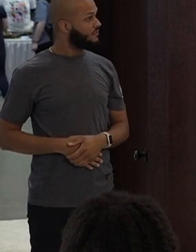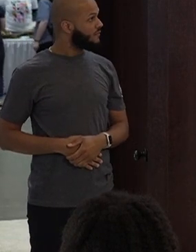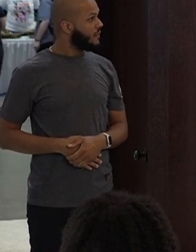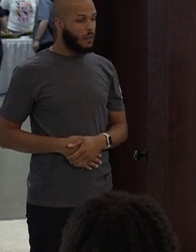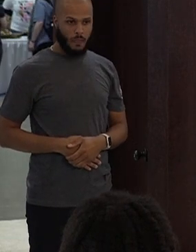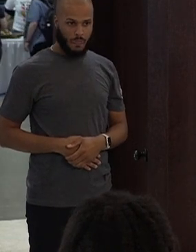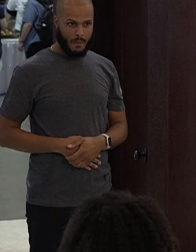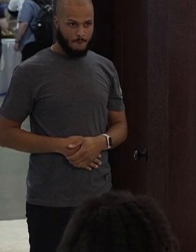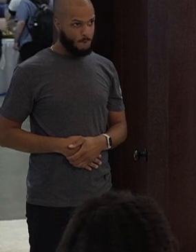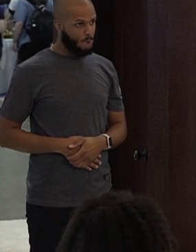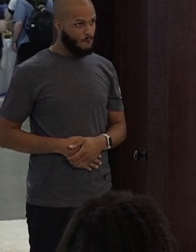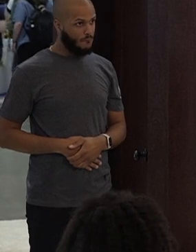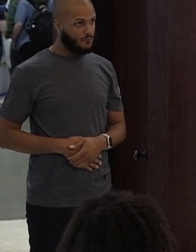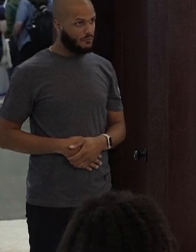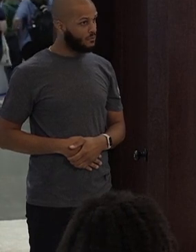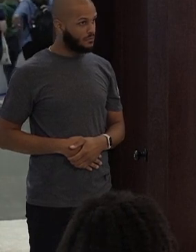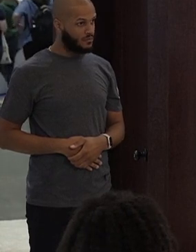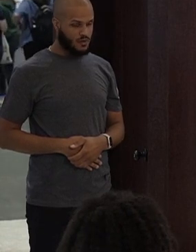Yes, sir.